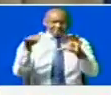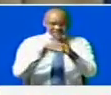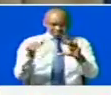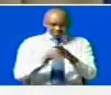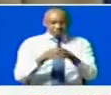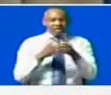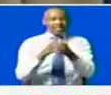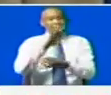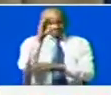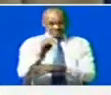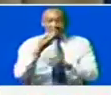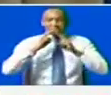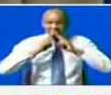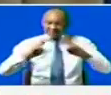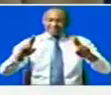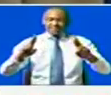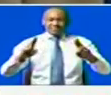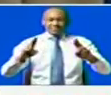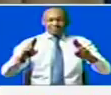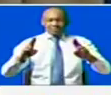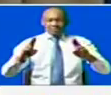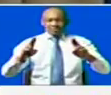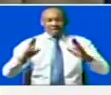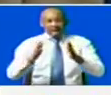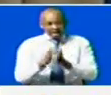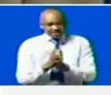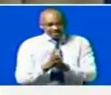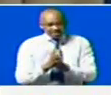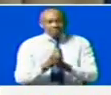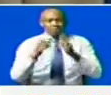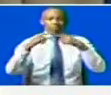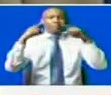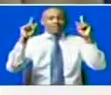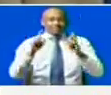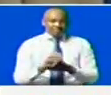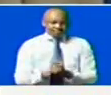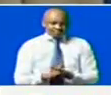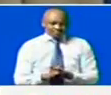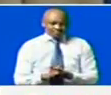participation, peace, and prosperity.